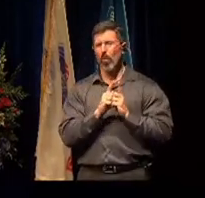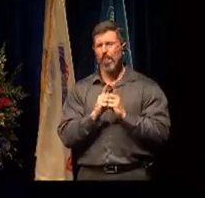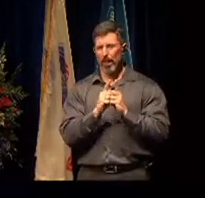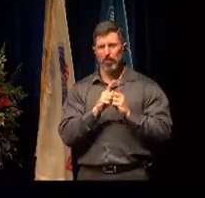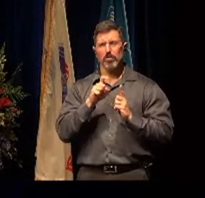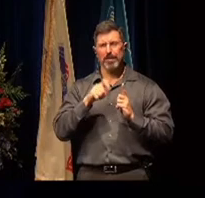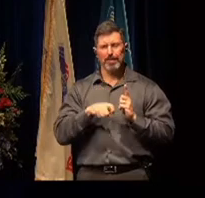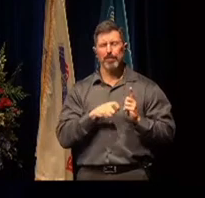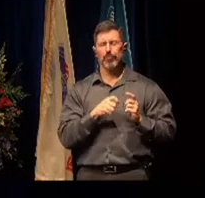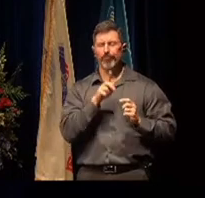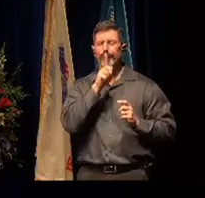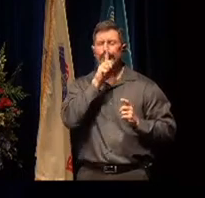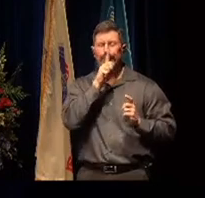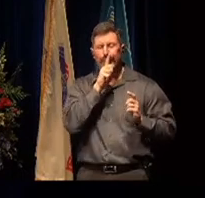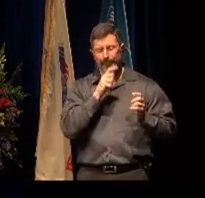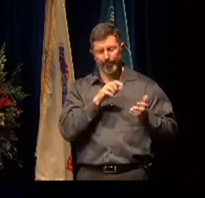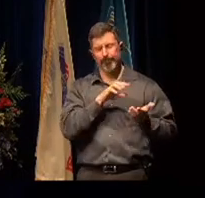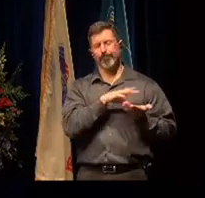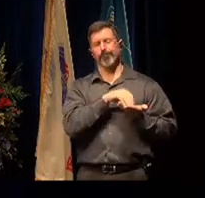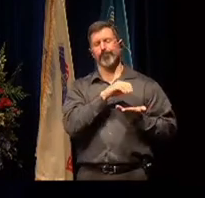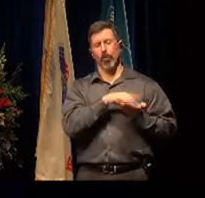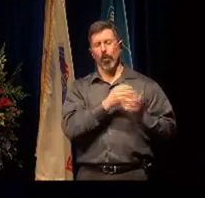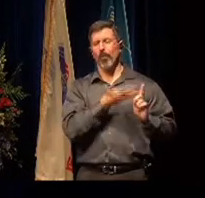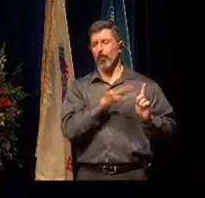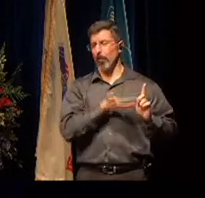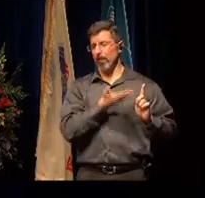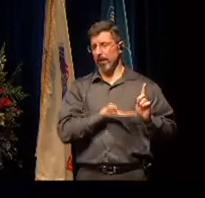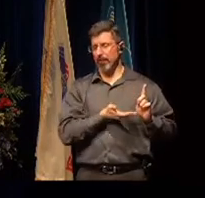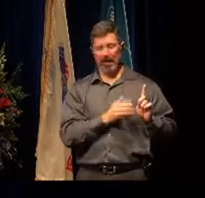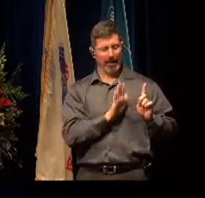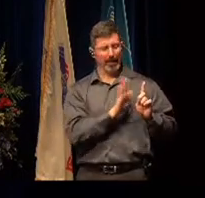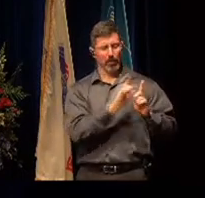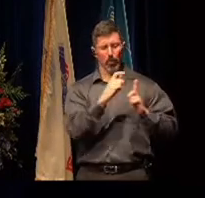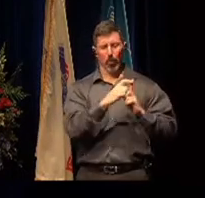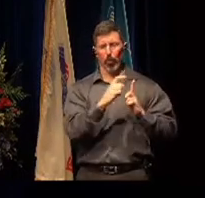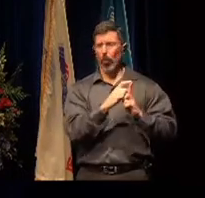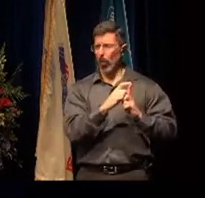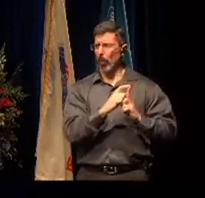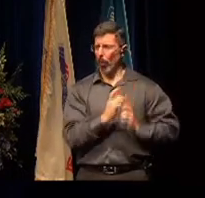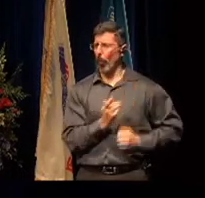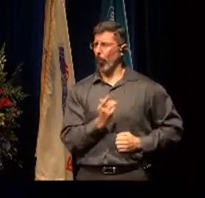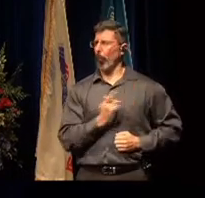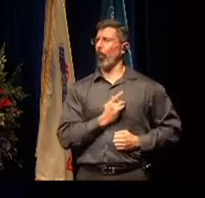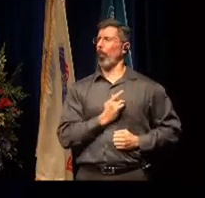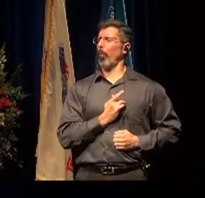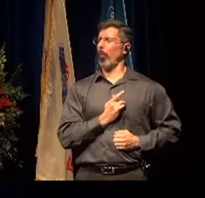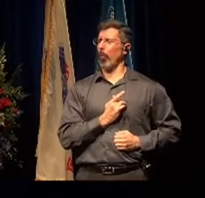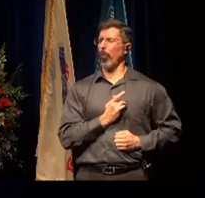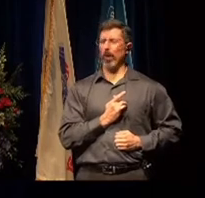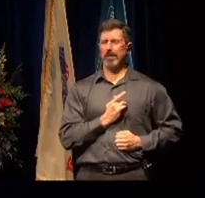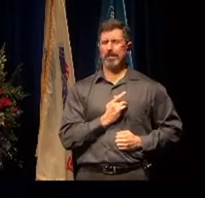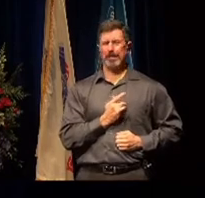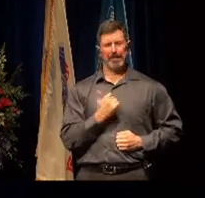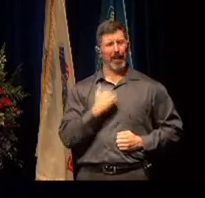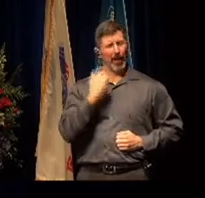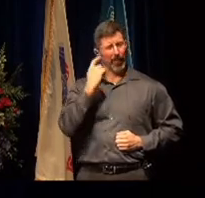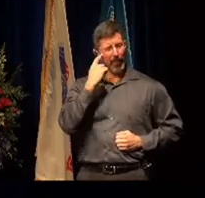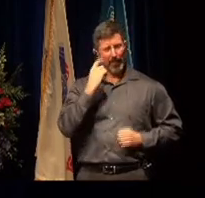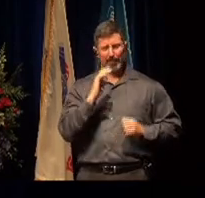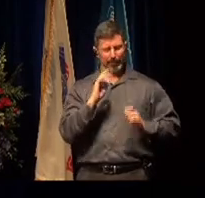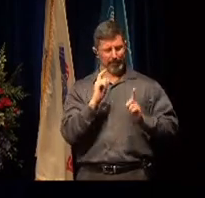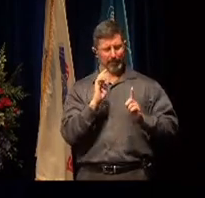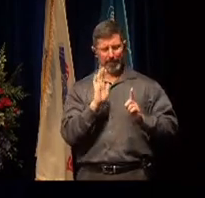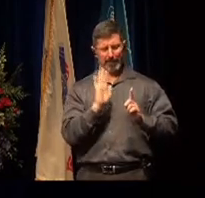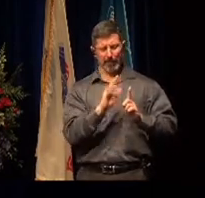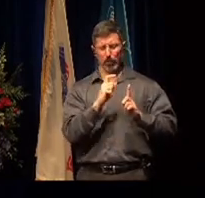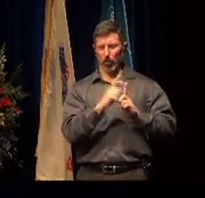you're around him at all, what he said had a value and weight to it. And I think a lot of those words will be remembered through all